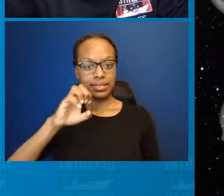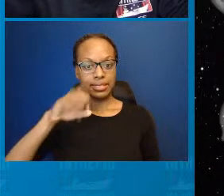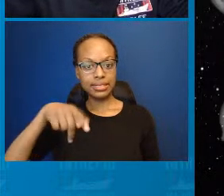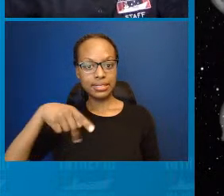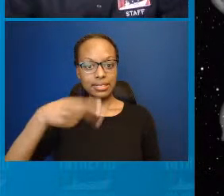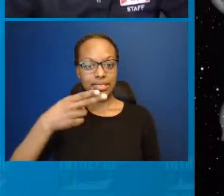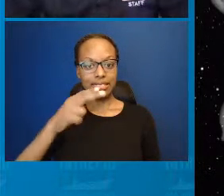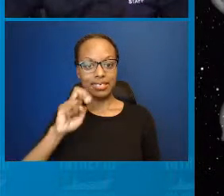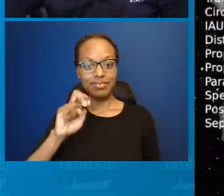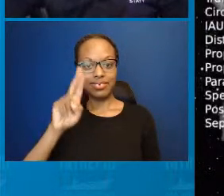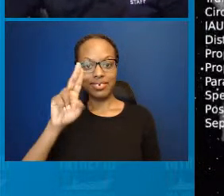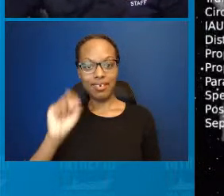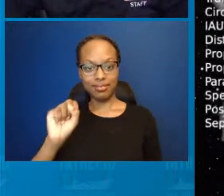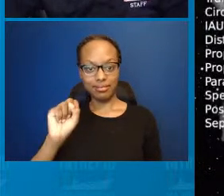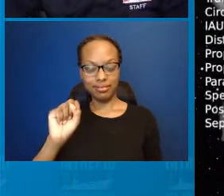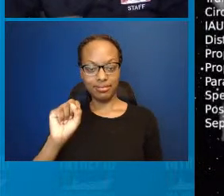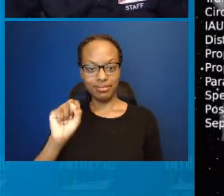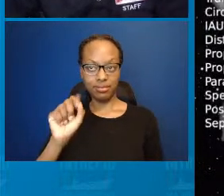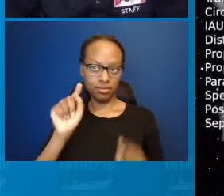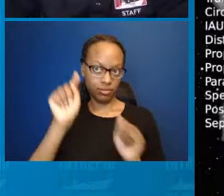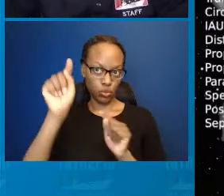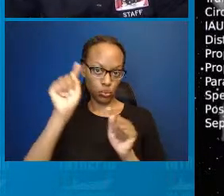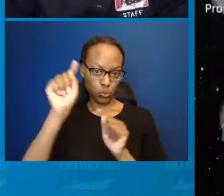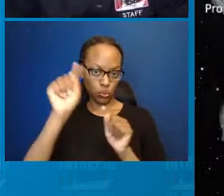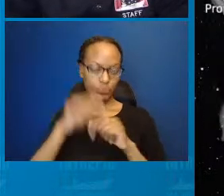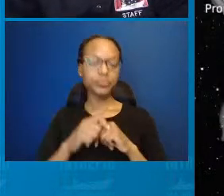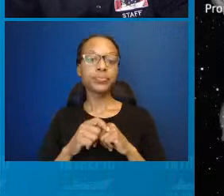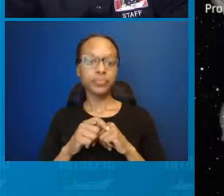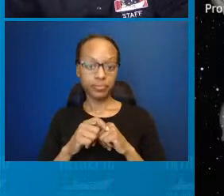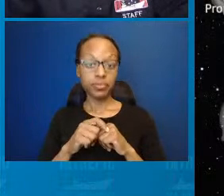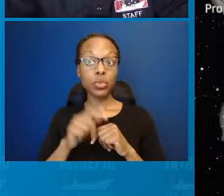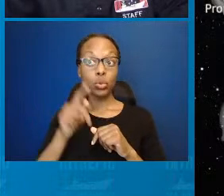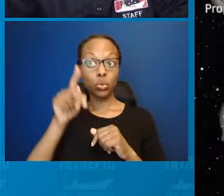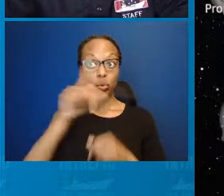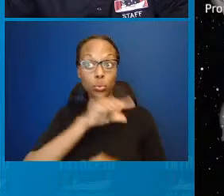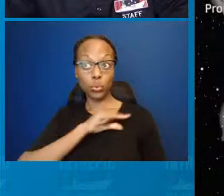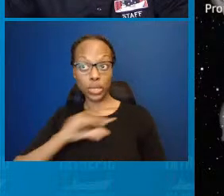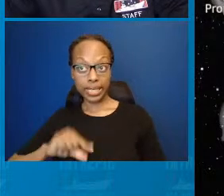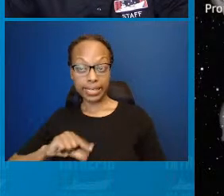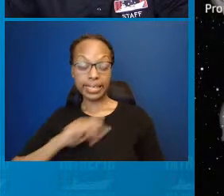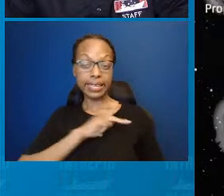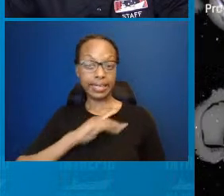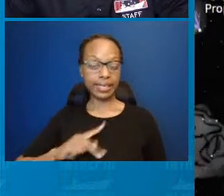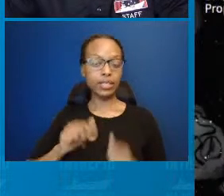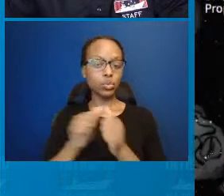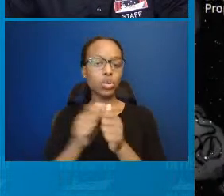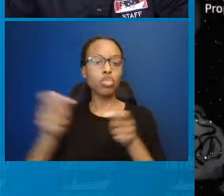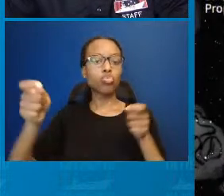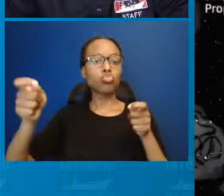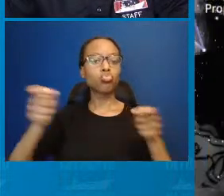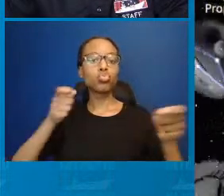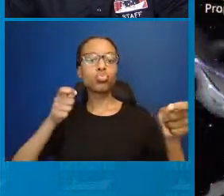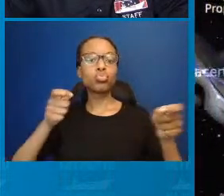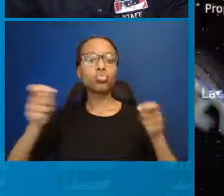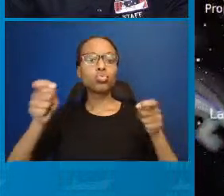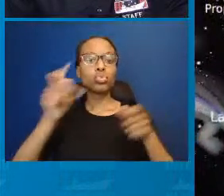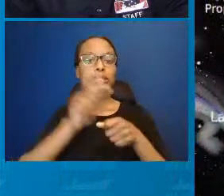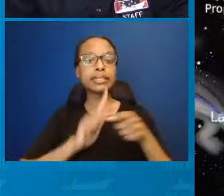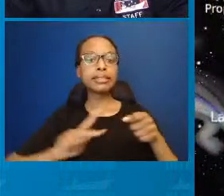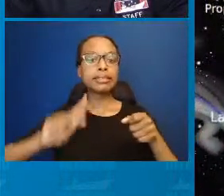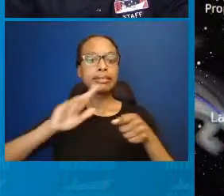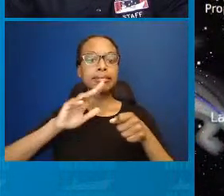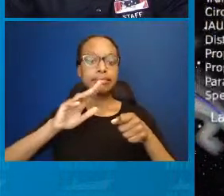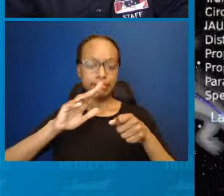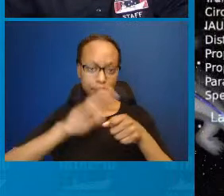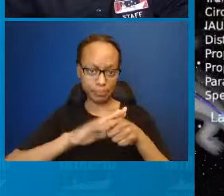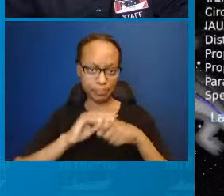King Cepheus and Queen Cassiopeia ruled a kingdom. Now, Queen Cassiopeia, if you look closely at what she's